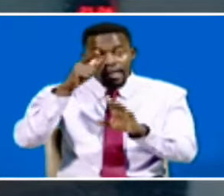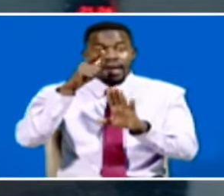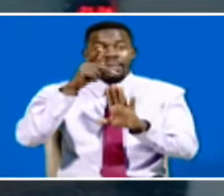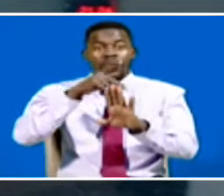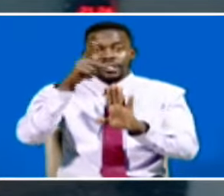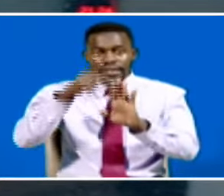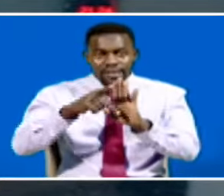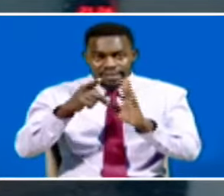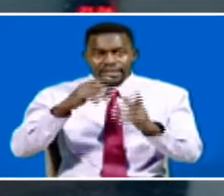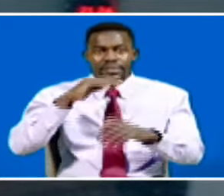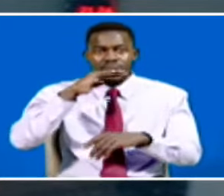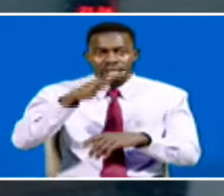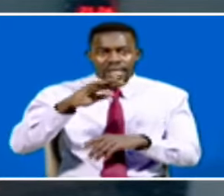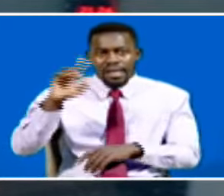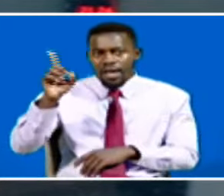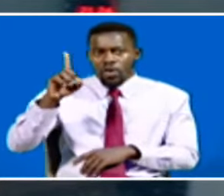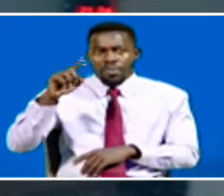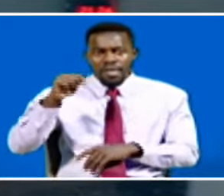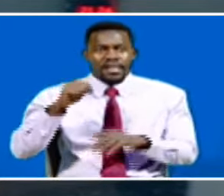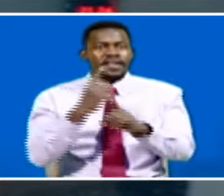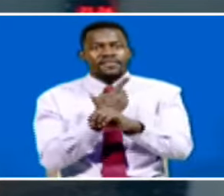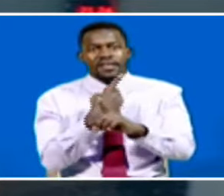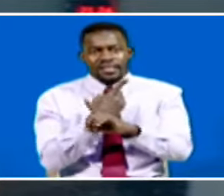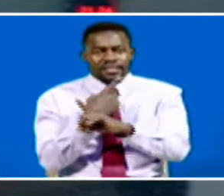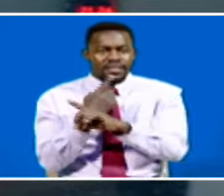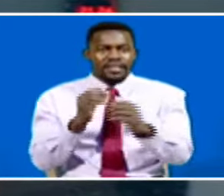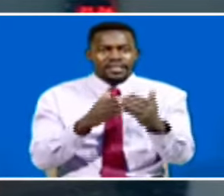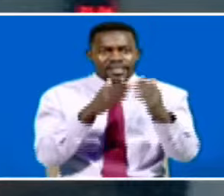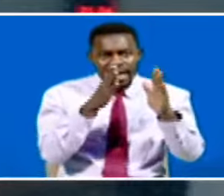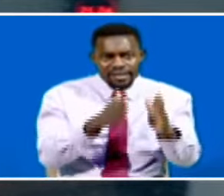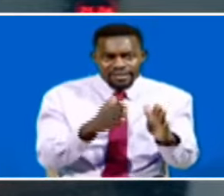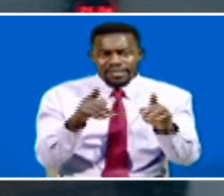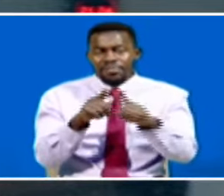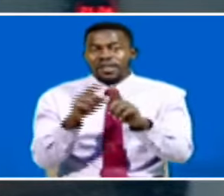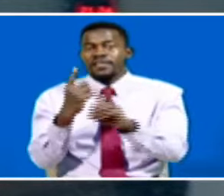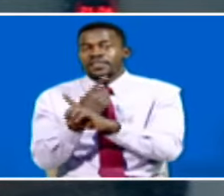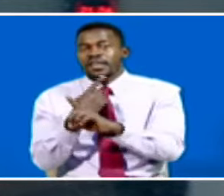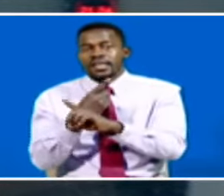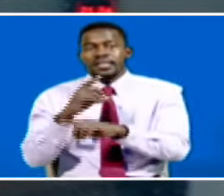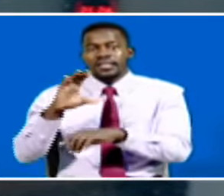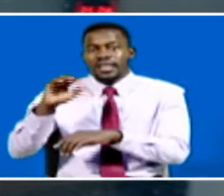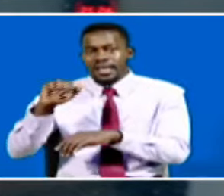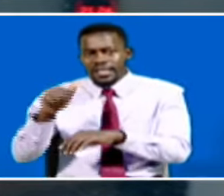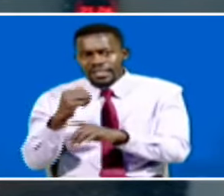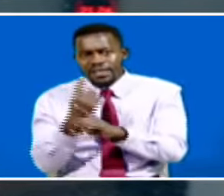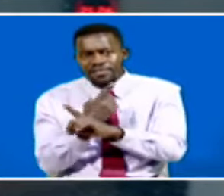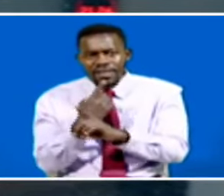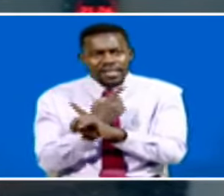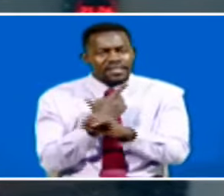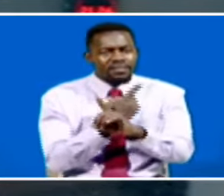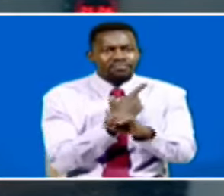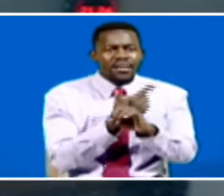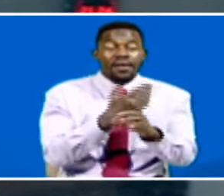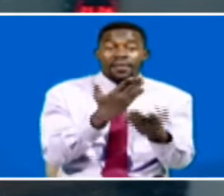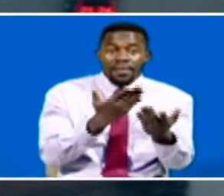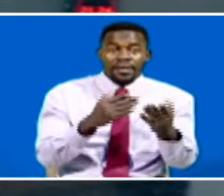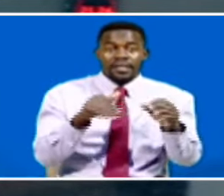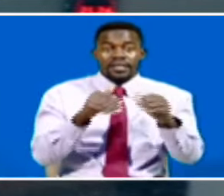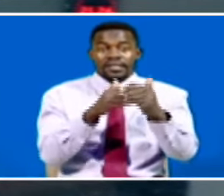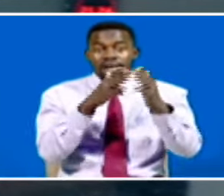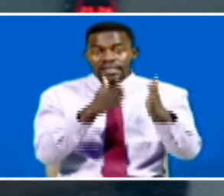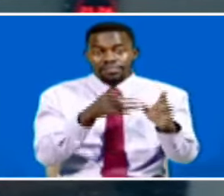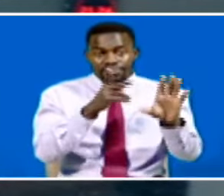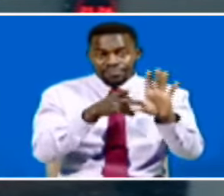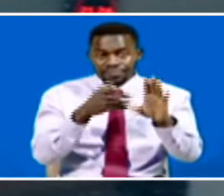during a meeting that brought together NGCS Interior Ministry and Regional Commissioners, Prime Cabinet Secretary